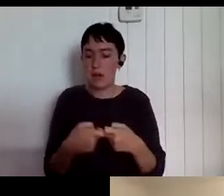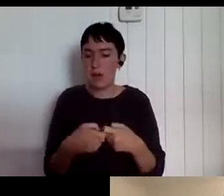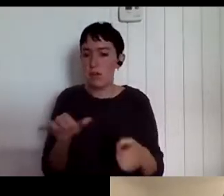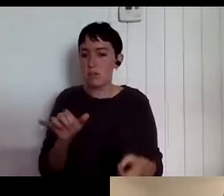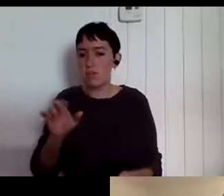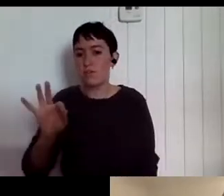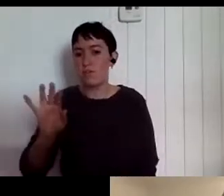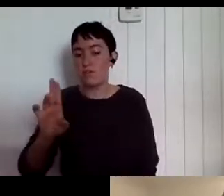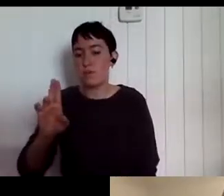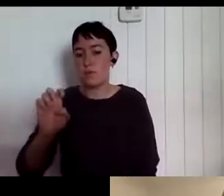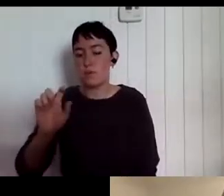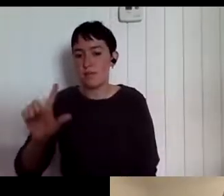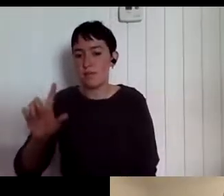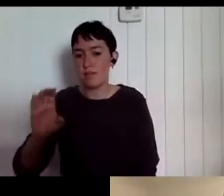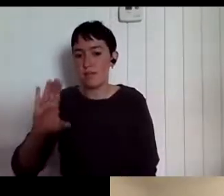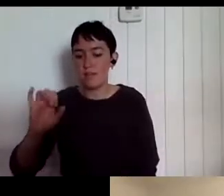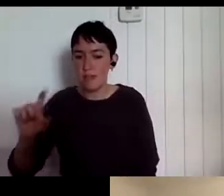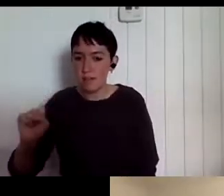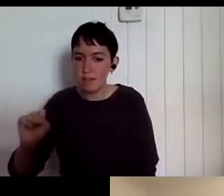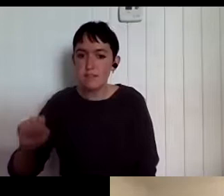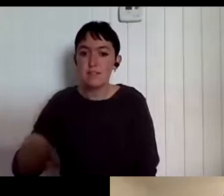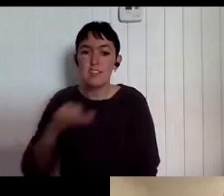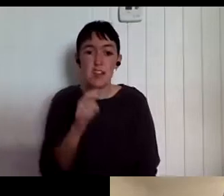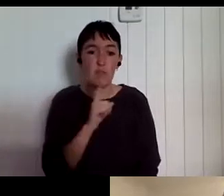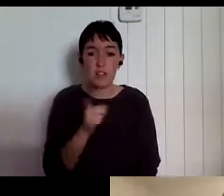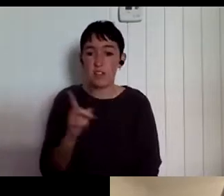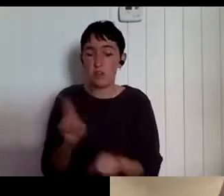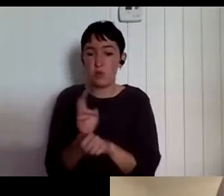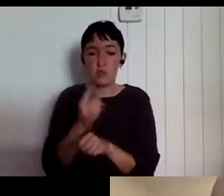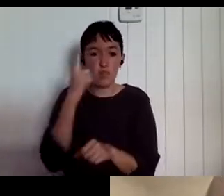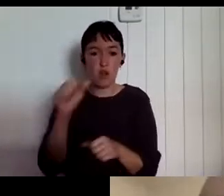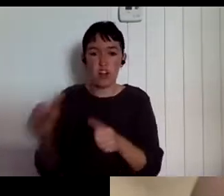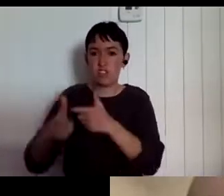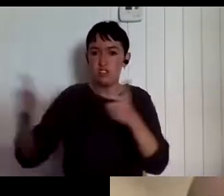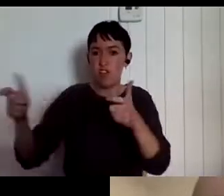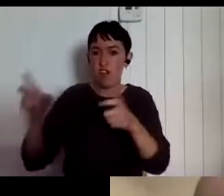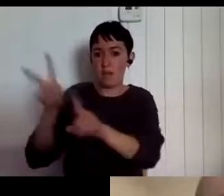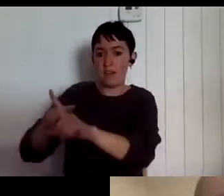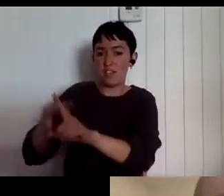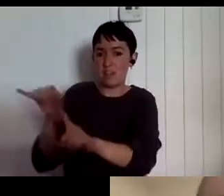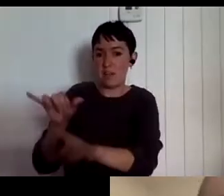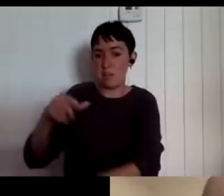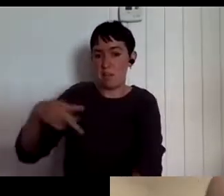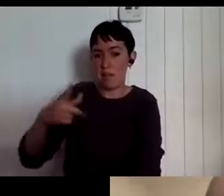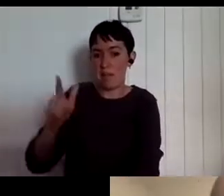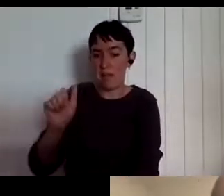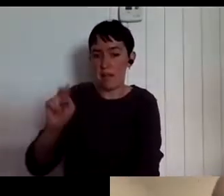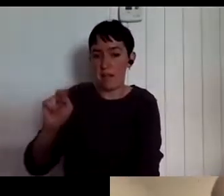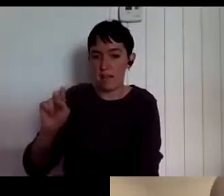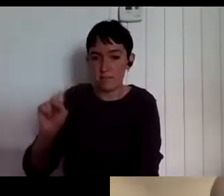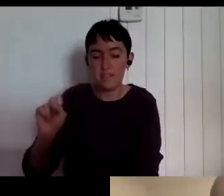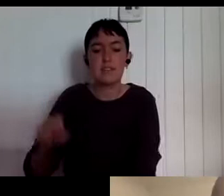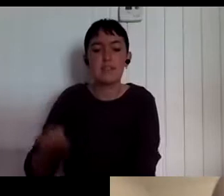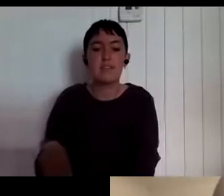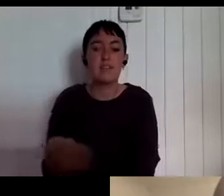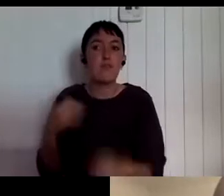really used in large scale applications as much 10 years ago. Whereas we're starting to move towards that, you know, now. We're at a very interesting moment, I